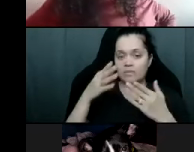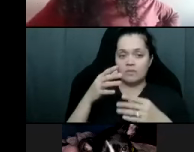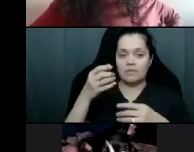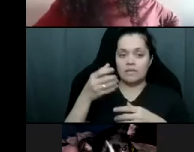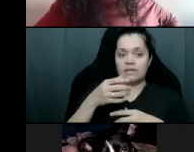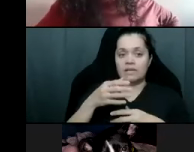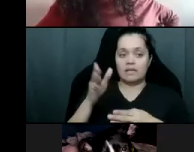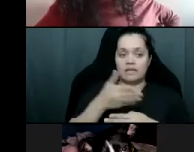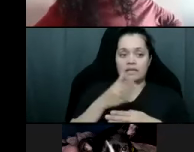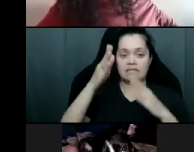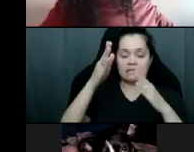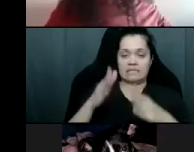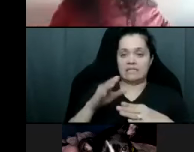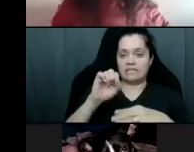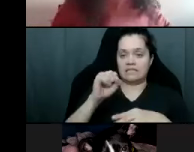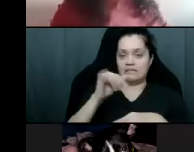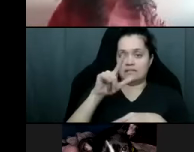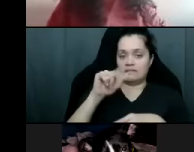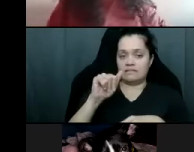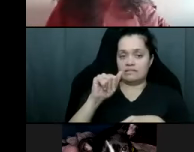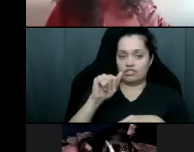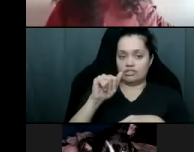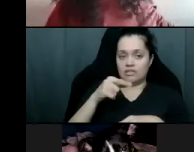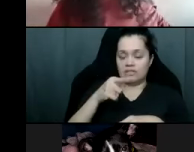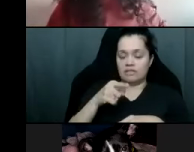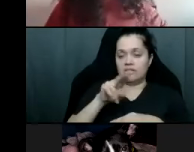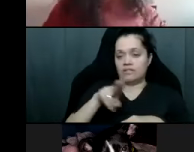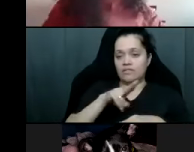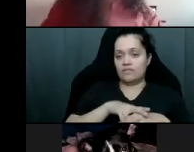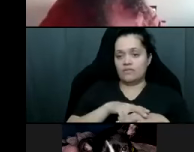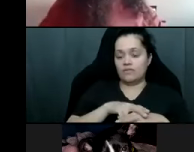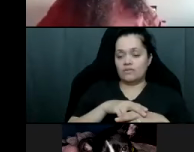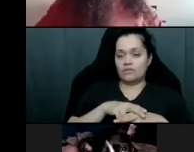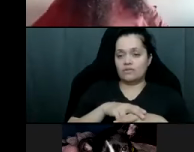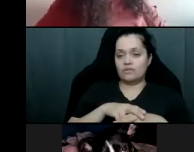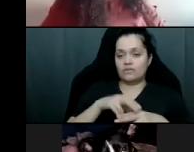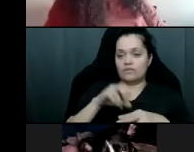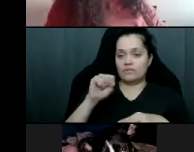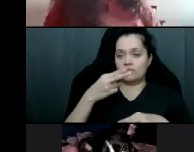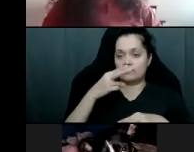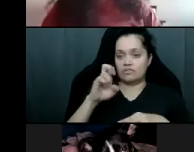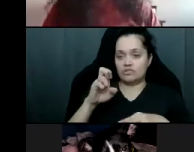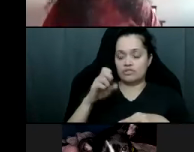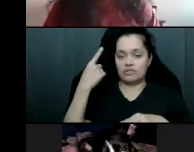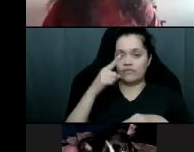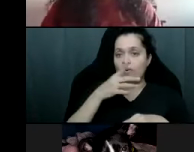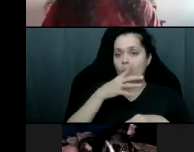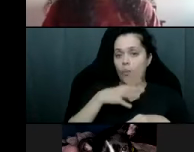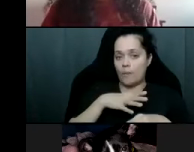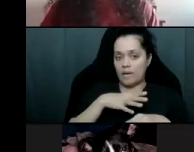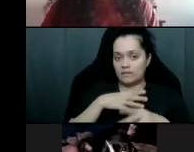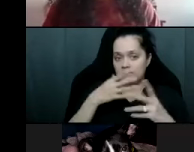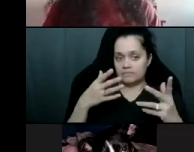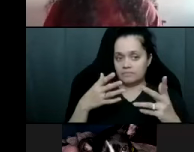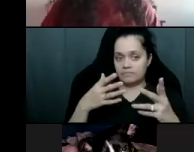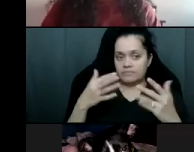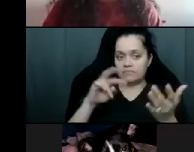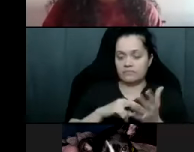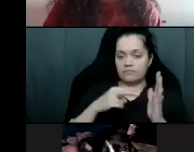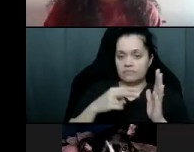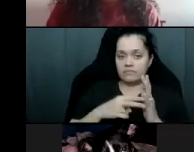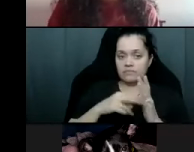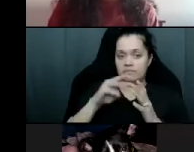Sheila E. on the left there. Sheila is, of course, just she, just a woman, which means your